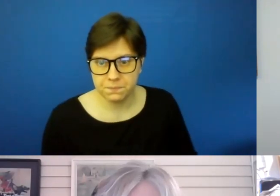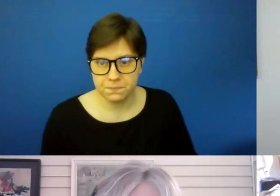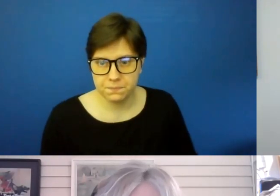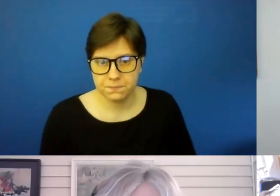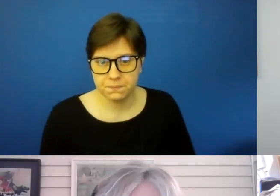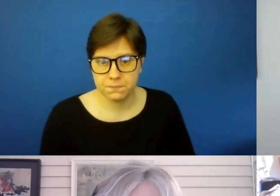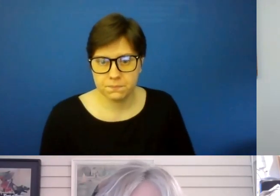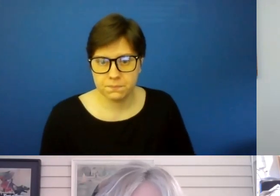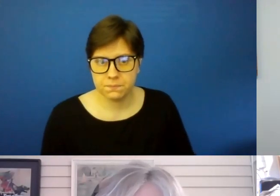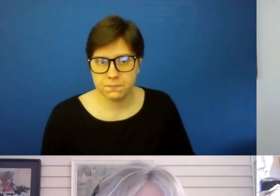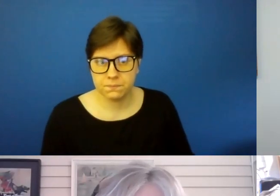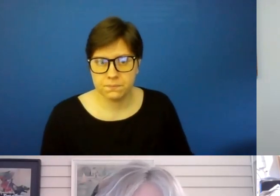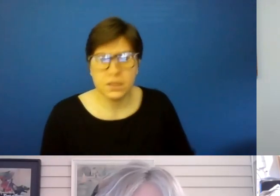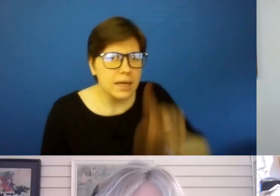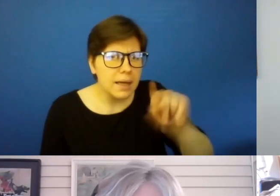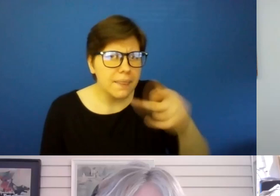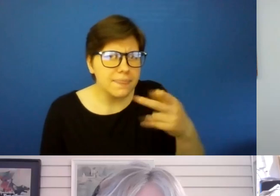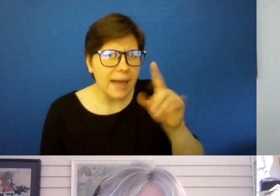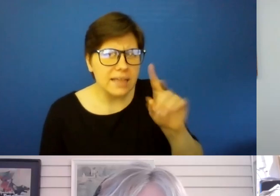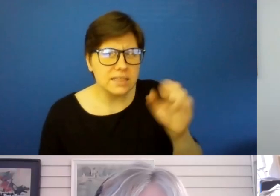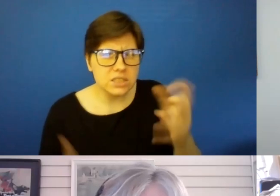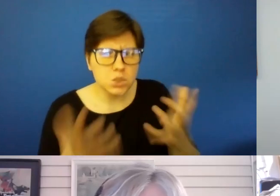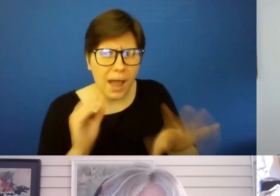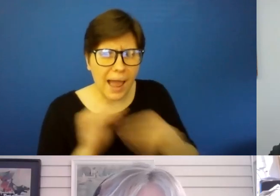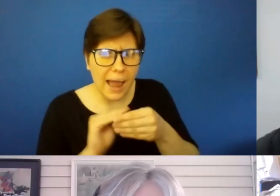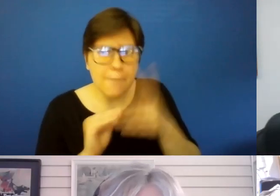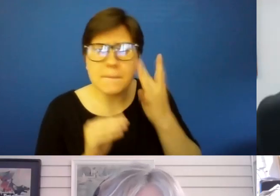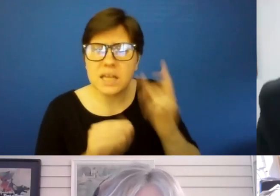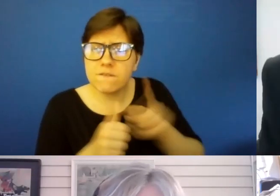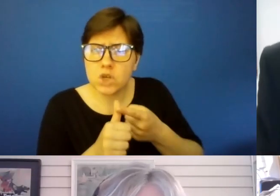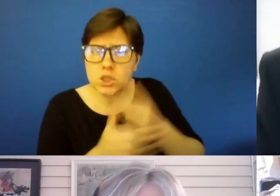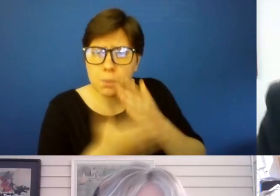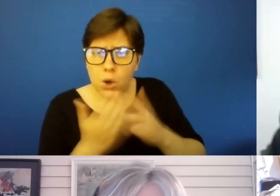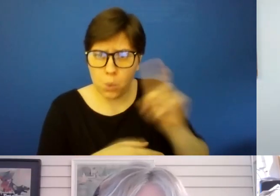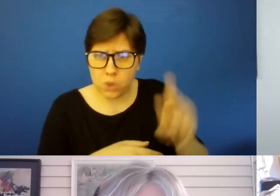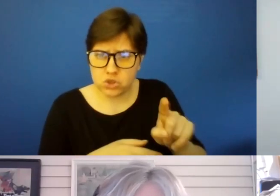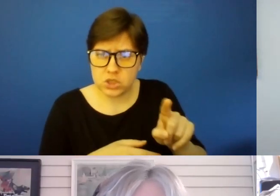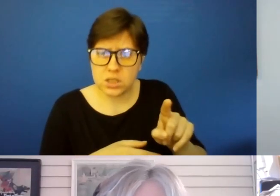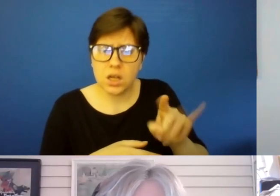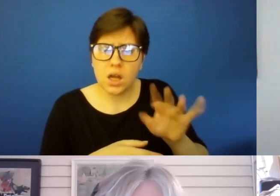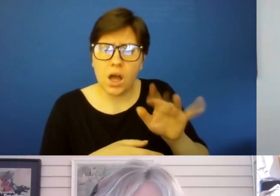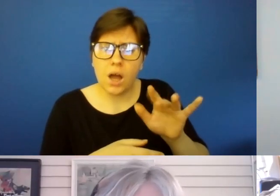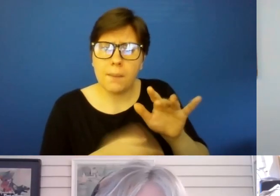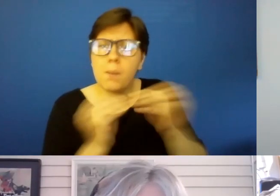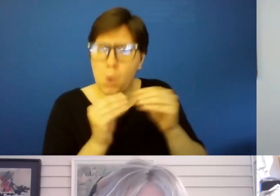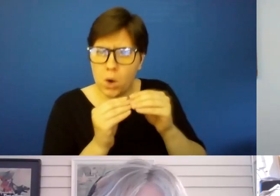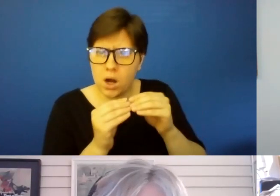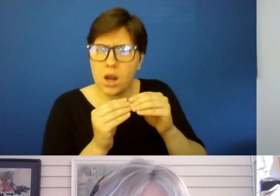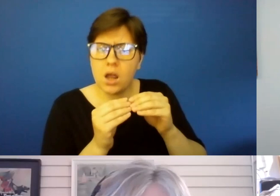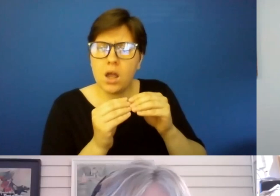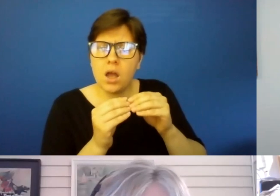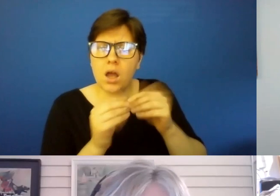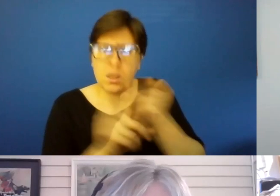Thaddeus, do you want to add to a little bit to your response? The first part of the question, and some of the chat questions are asking for some articulation of this